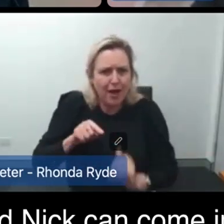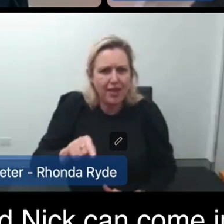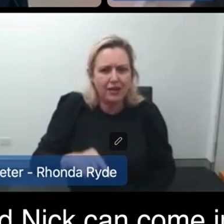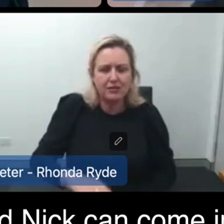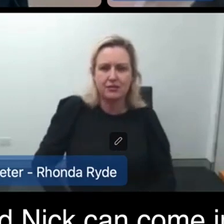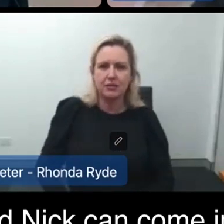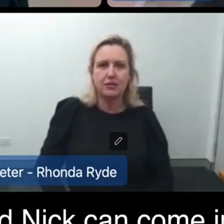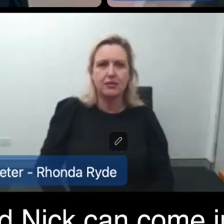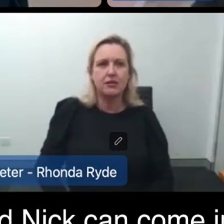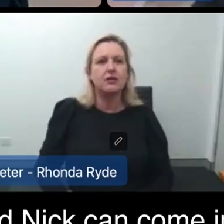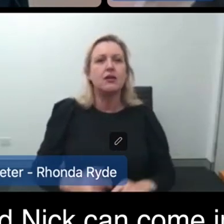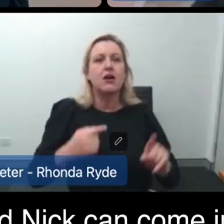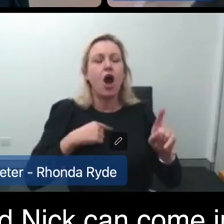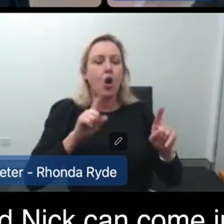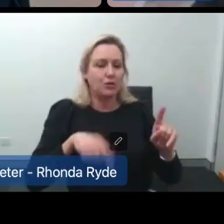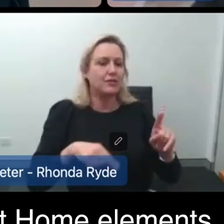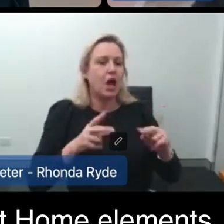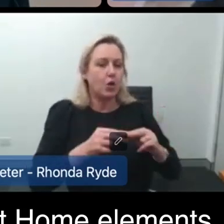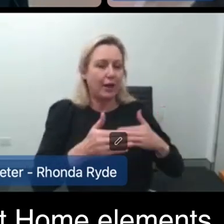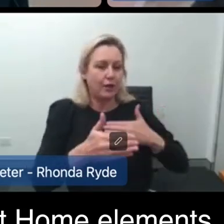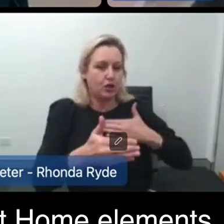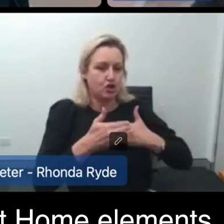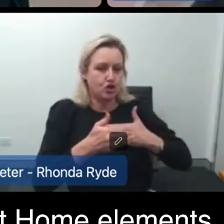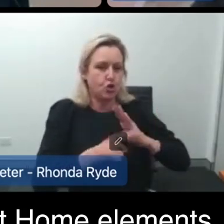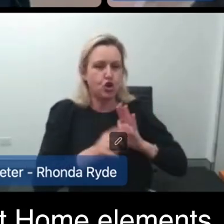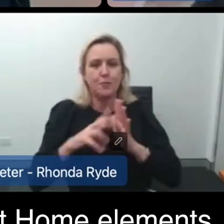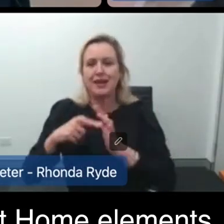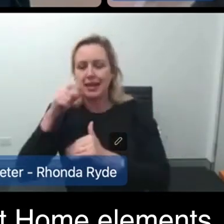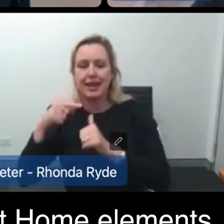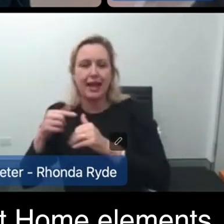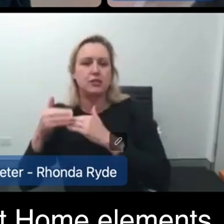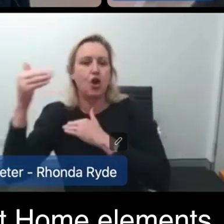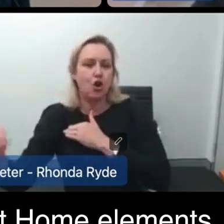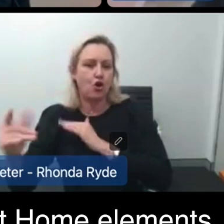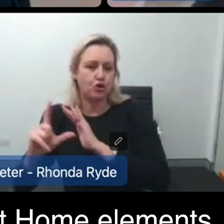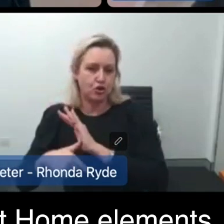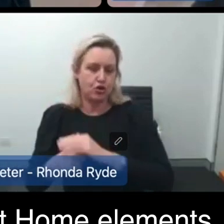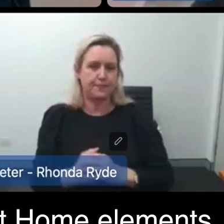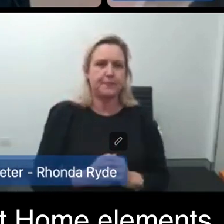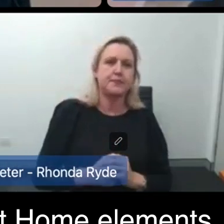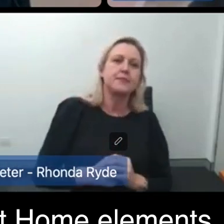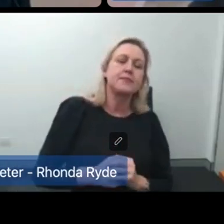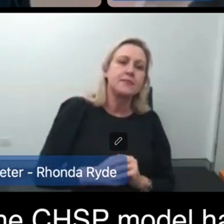I'll start with the short term, and Nick can come in with the long-term support at home elements.